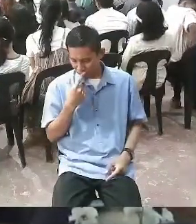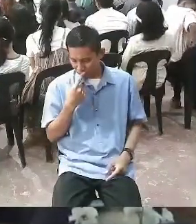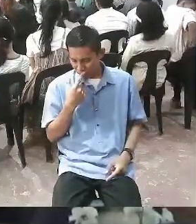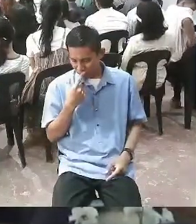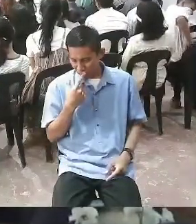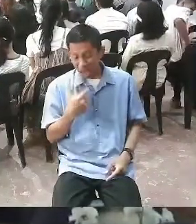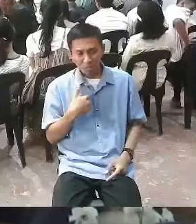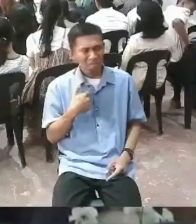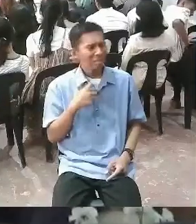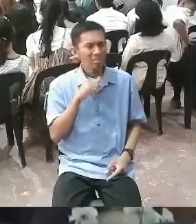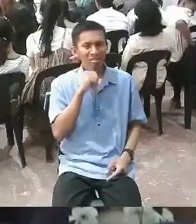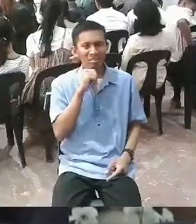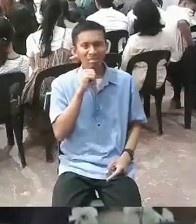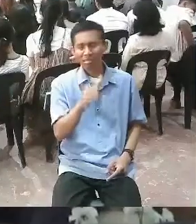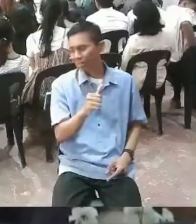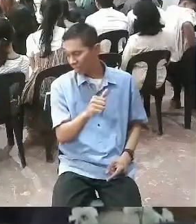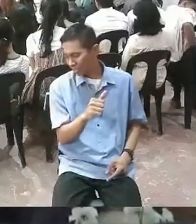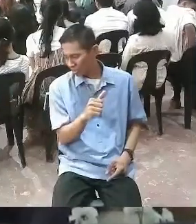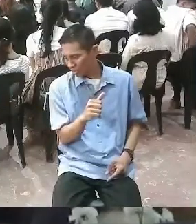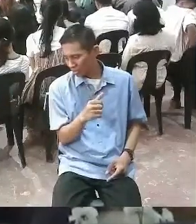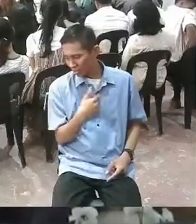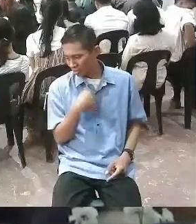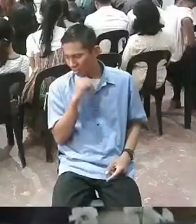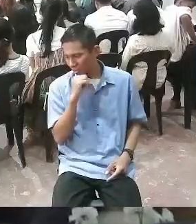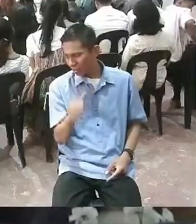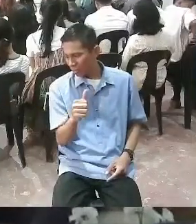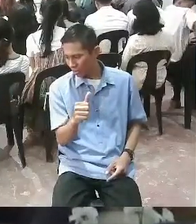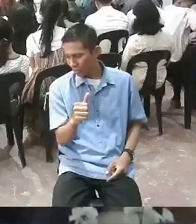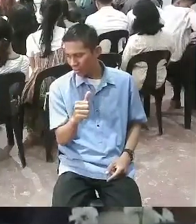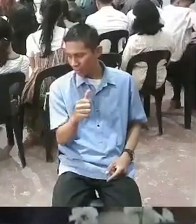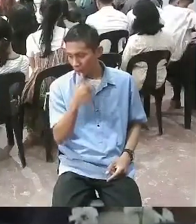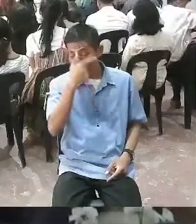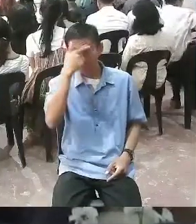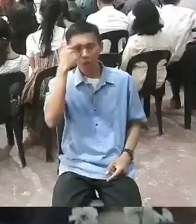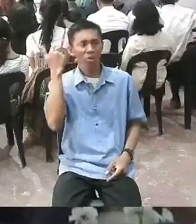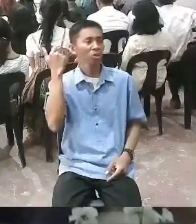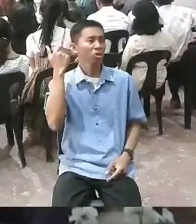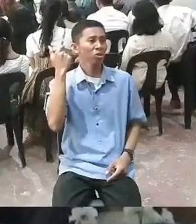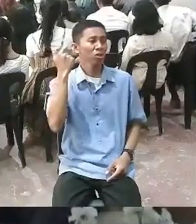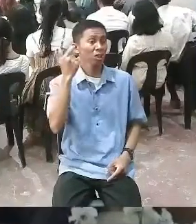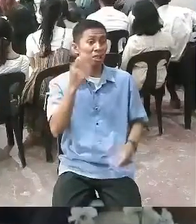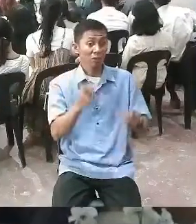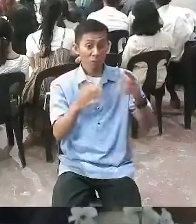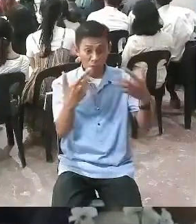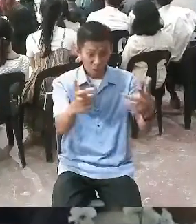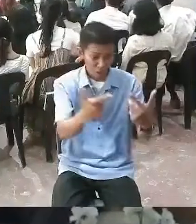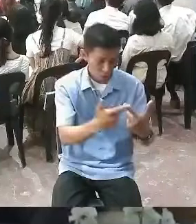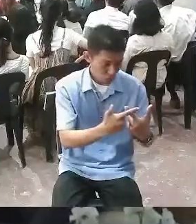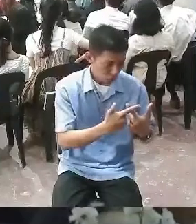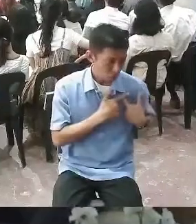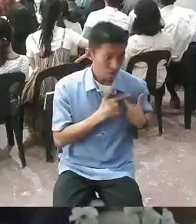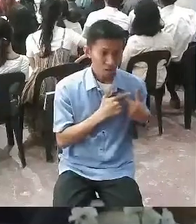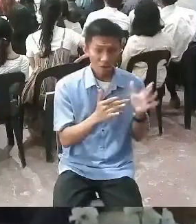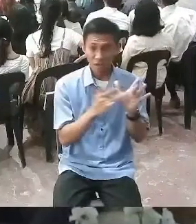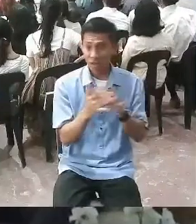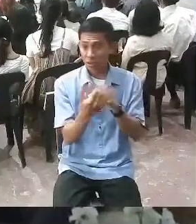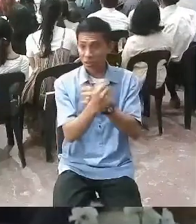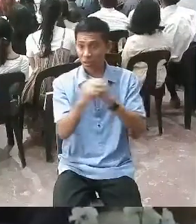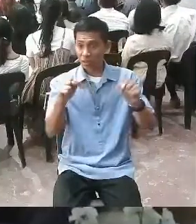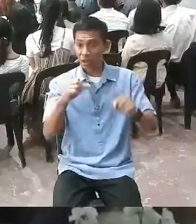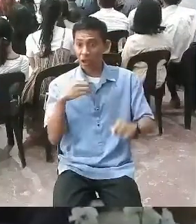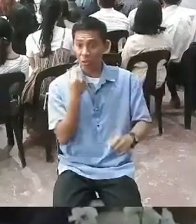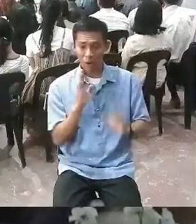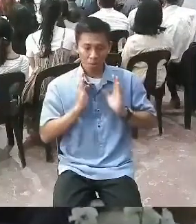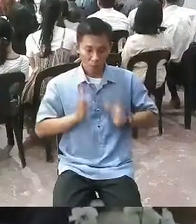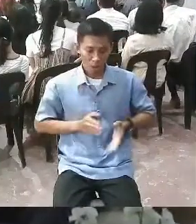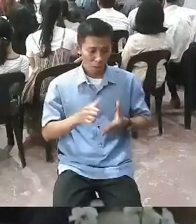I'm not. But it's something we all deal with, because when you got saved, we're body, soul, and